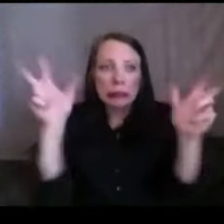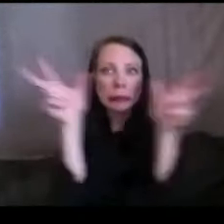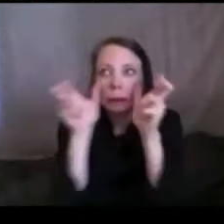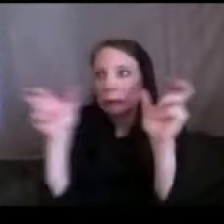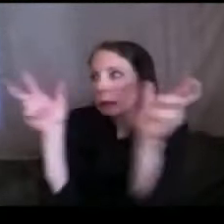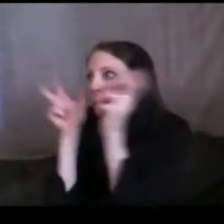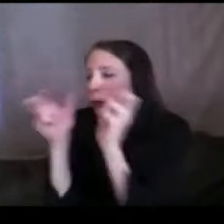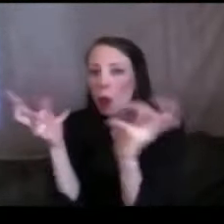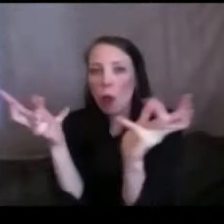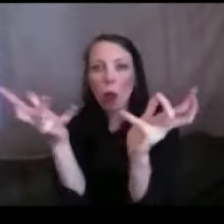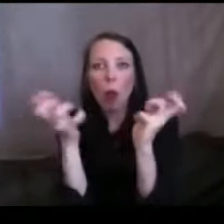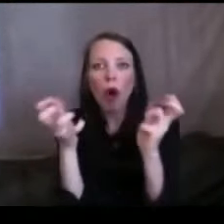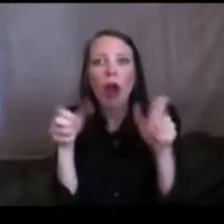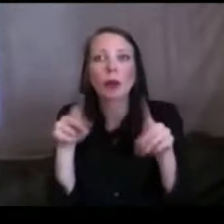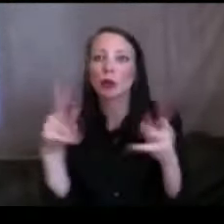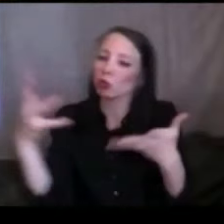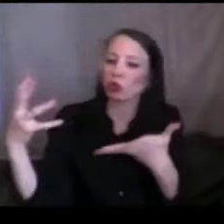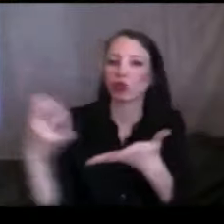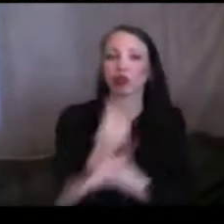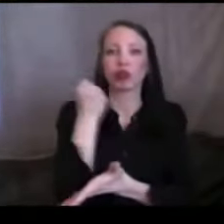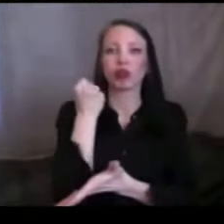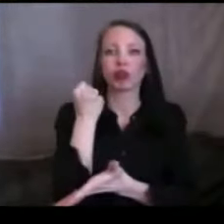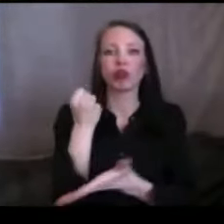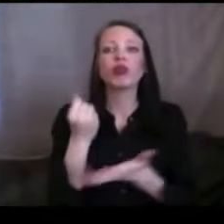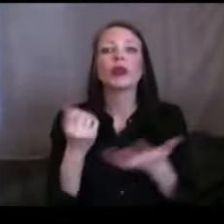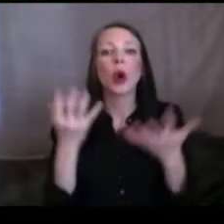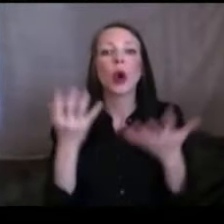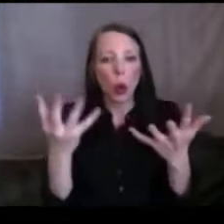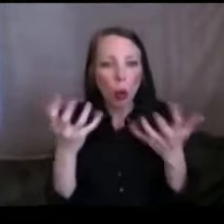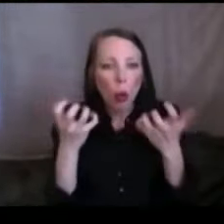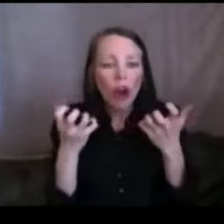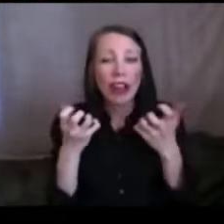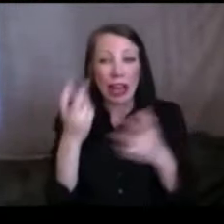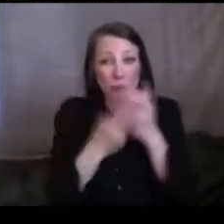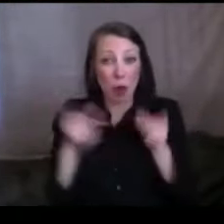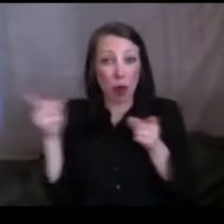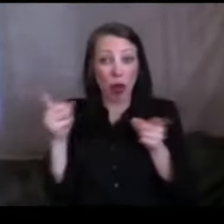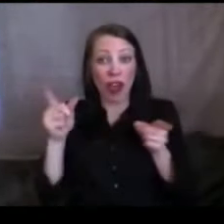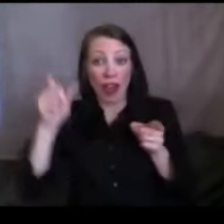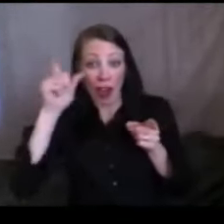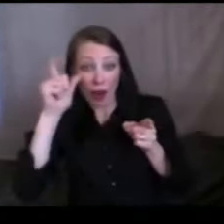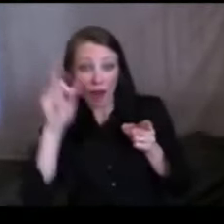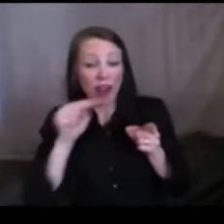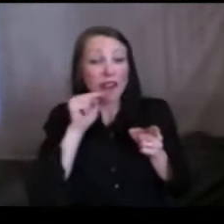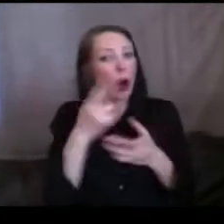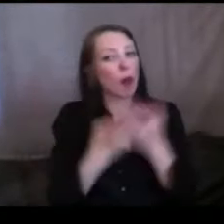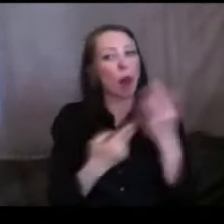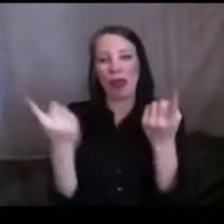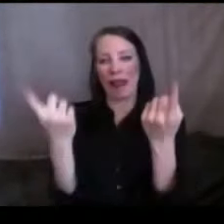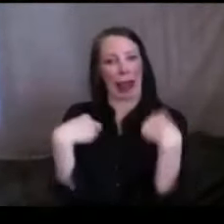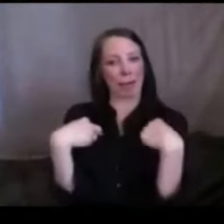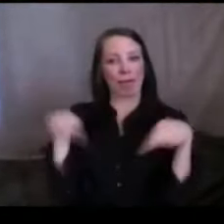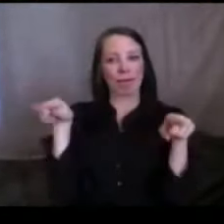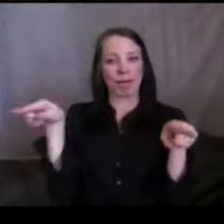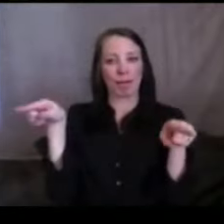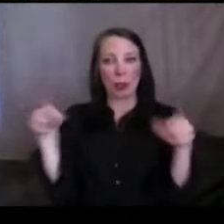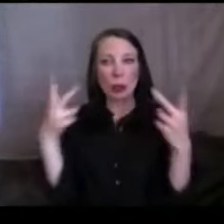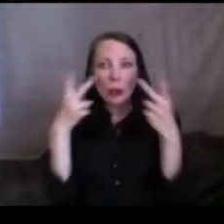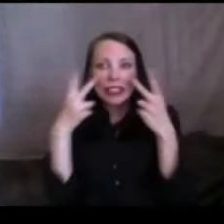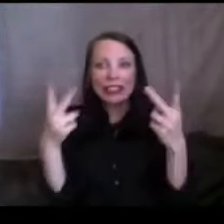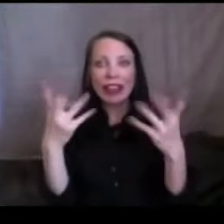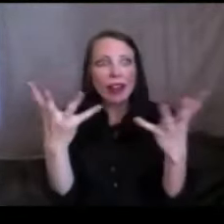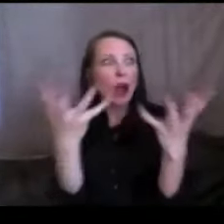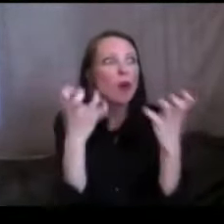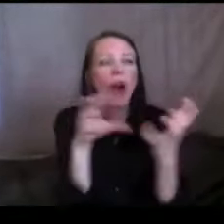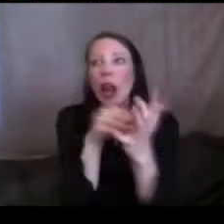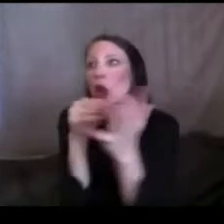and take those opportunities and build off them. And both of these individuals came in and right away you could see that they wanted to learn, they wanted